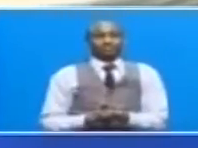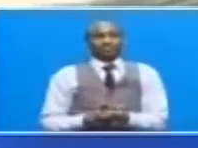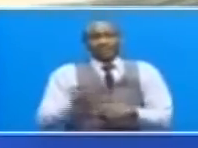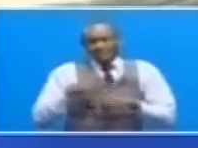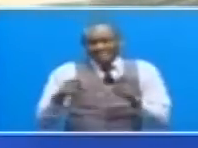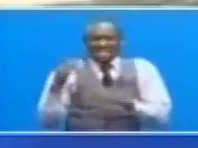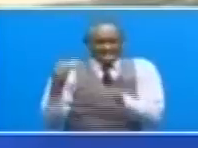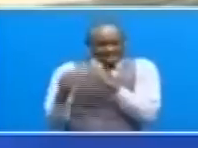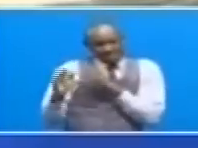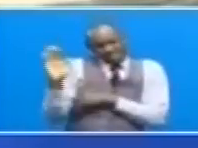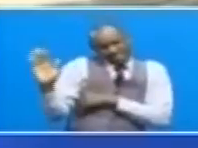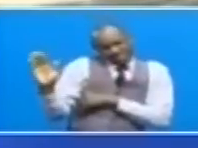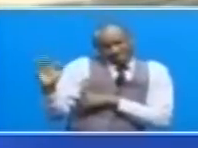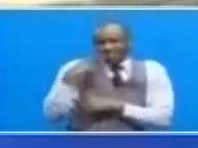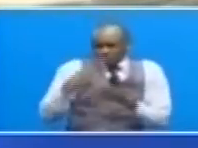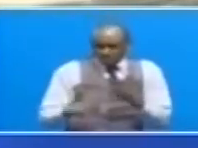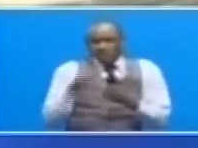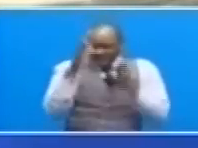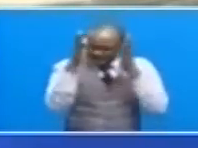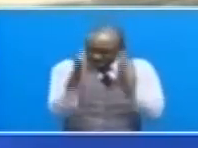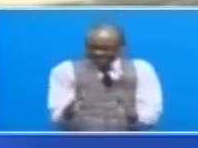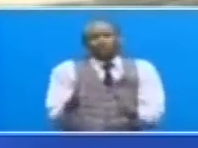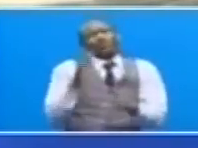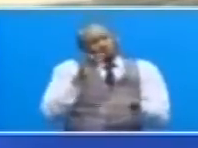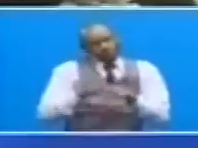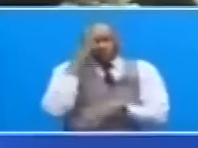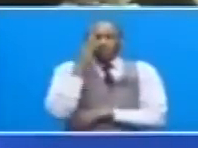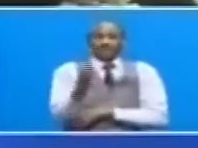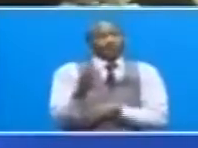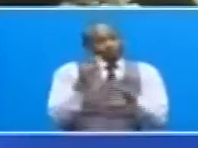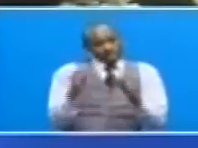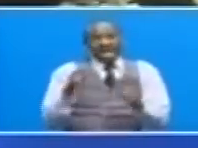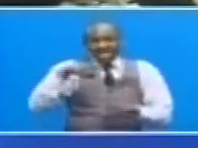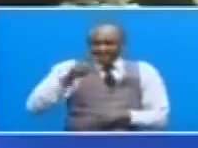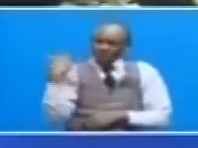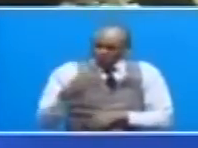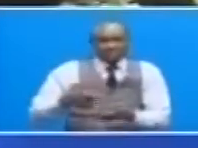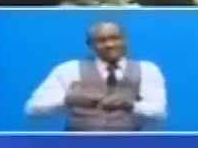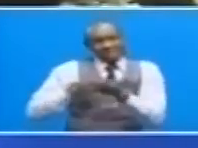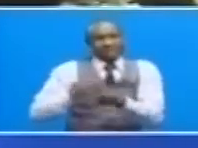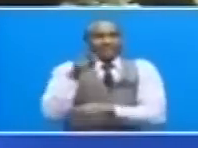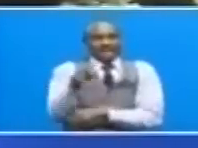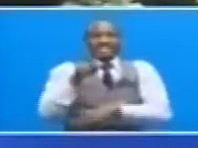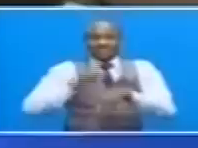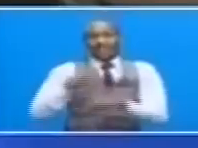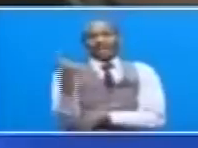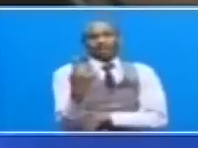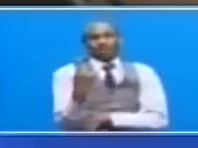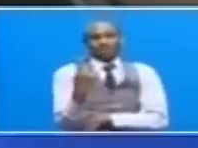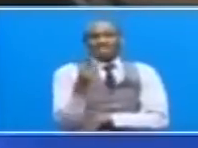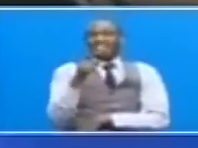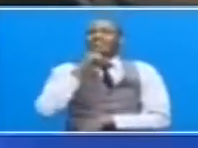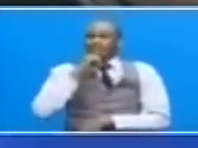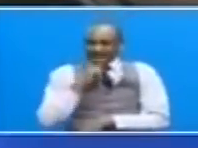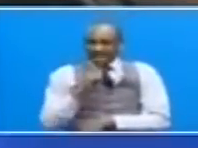But a neighbor, Omulema says, one well known to her as Vini, would allegedly take advantage of her when she was left alone. The